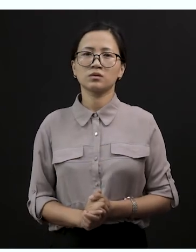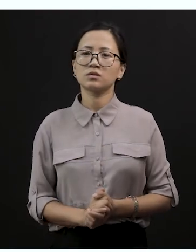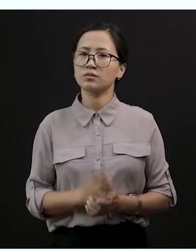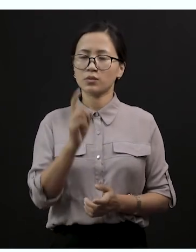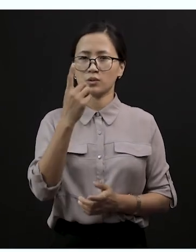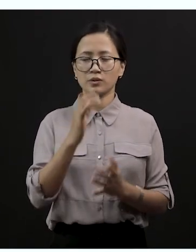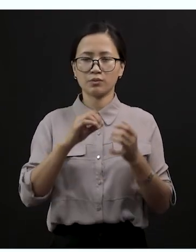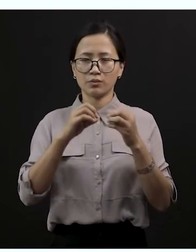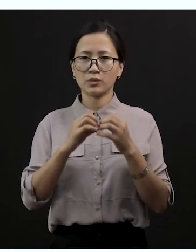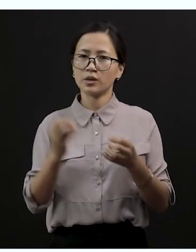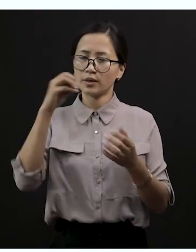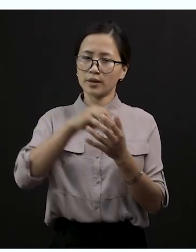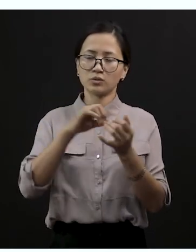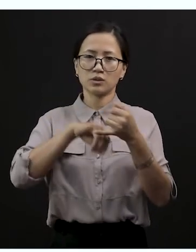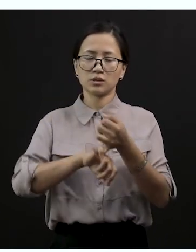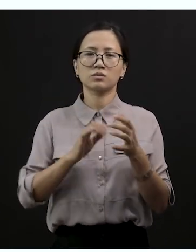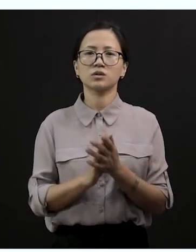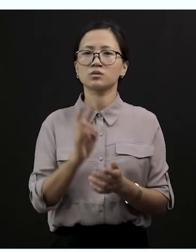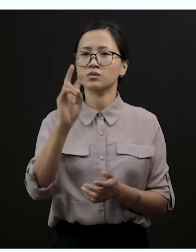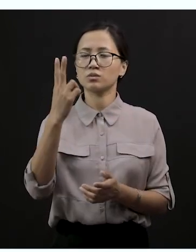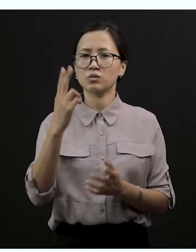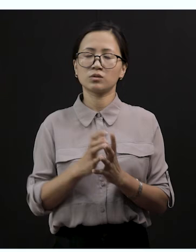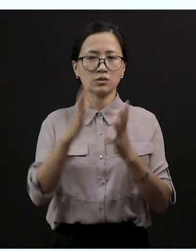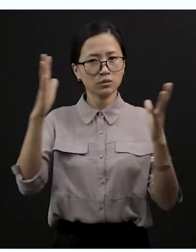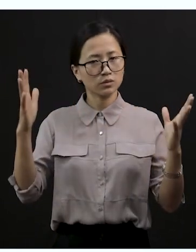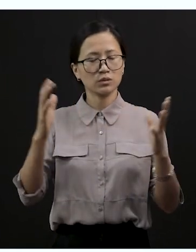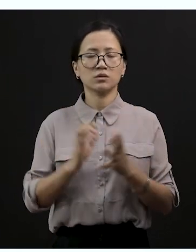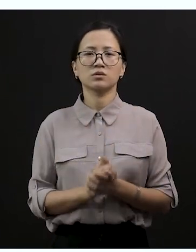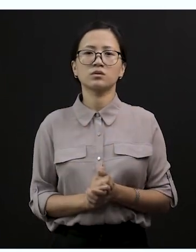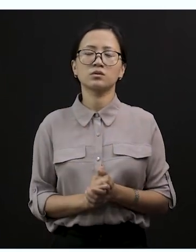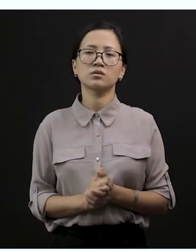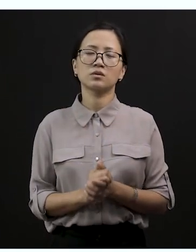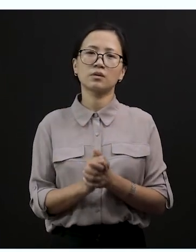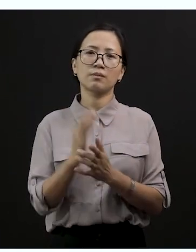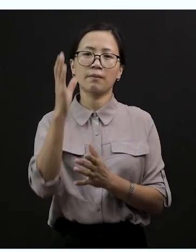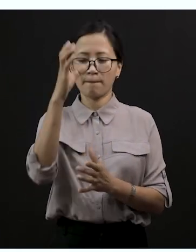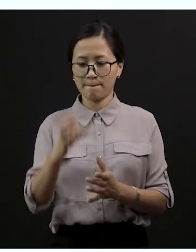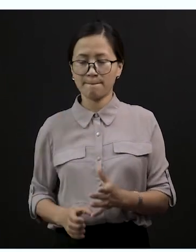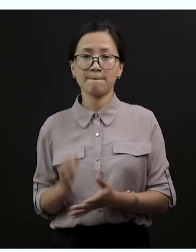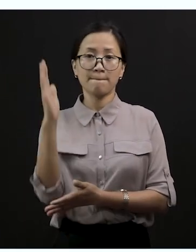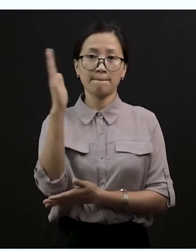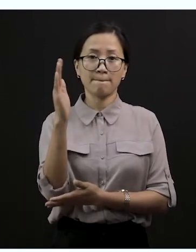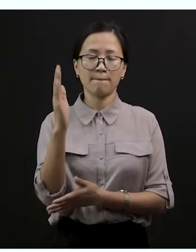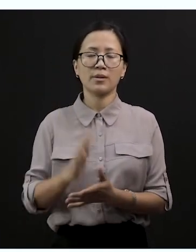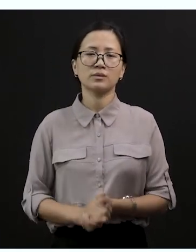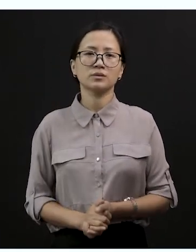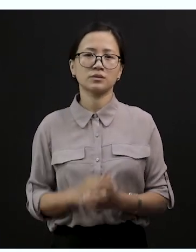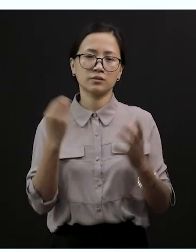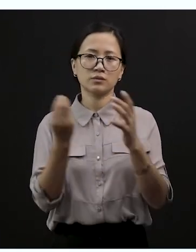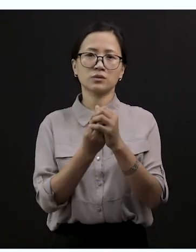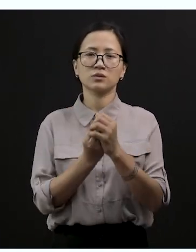is only one bamboo. If I say bamboos, that means there are more than two bamboos, okay? So in case where there are two vowel